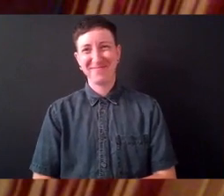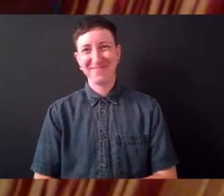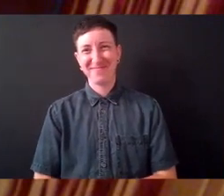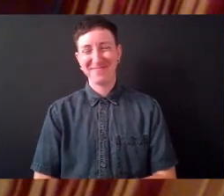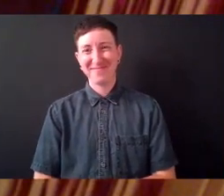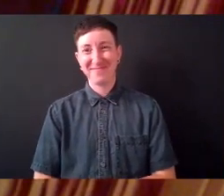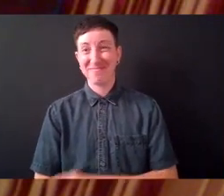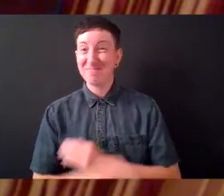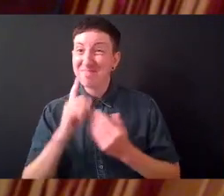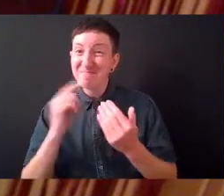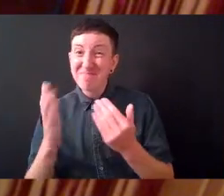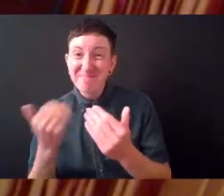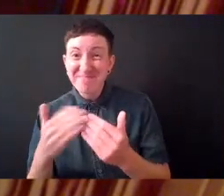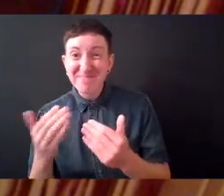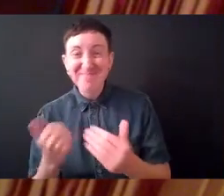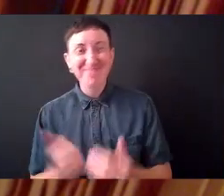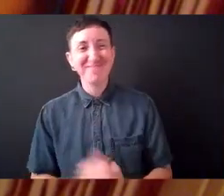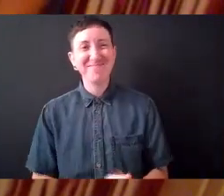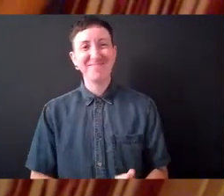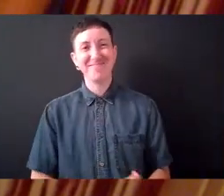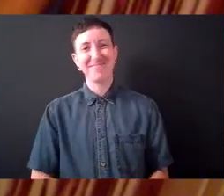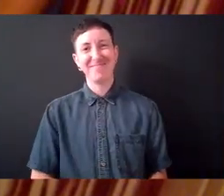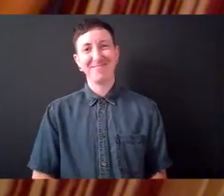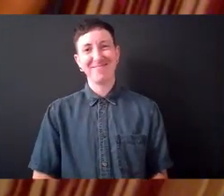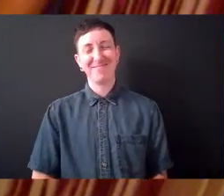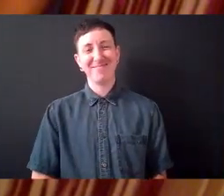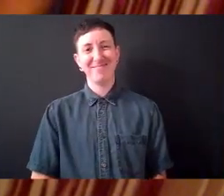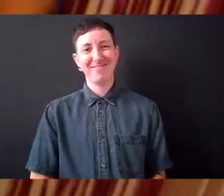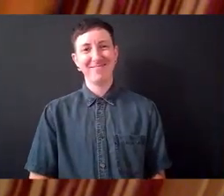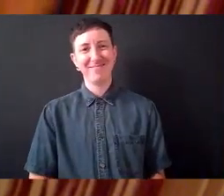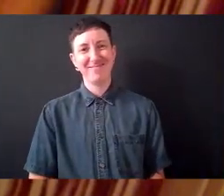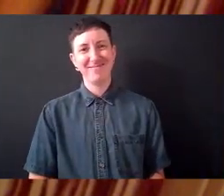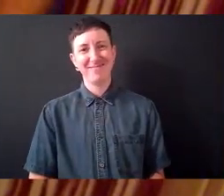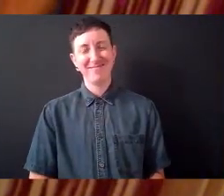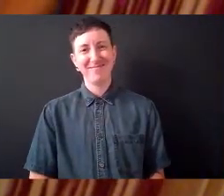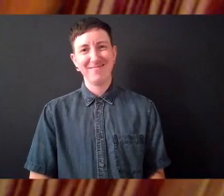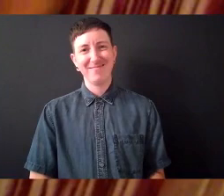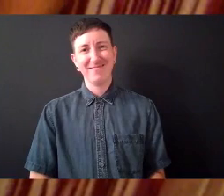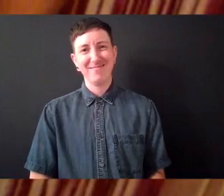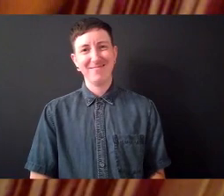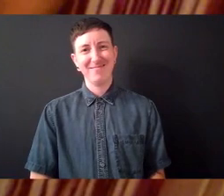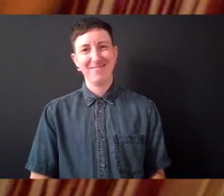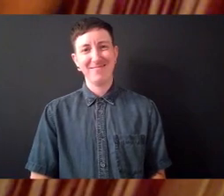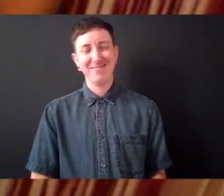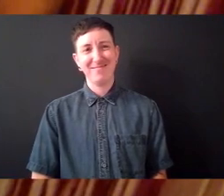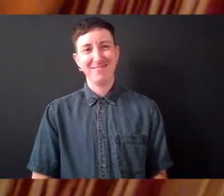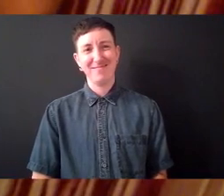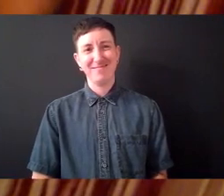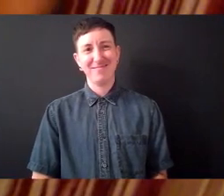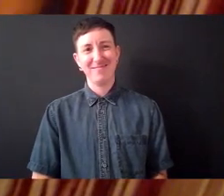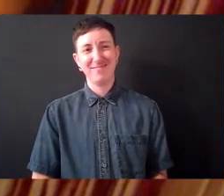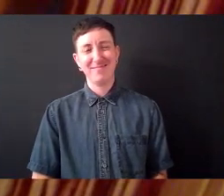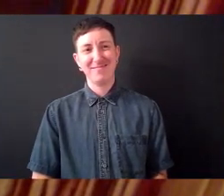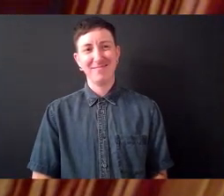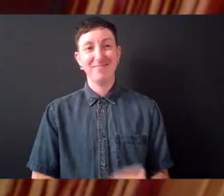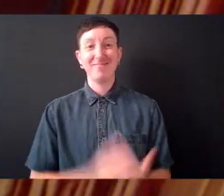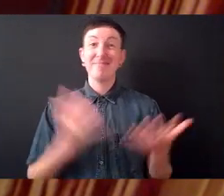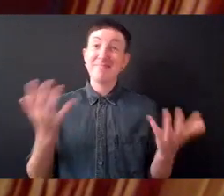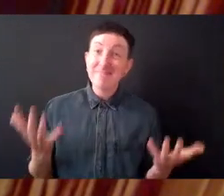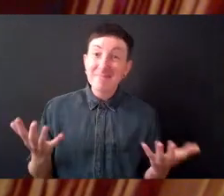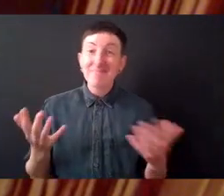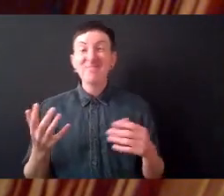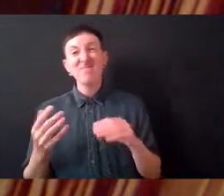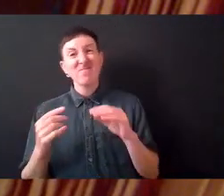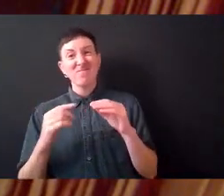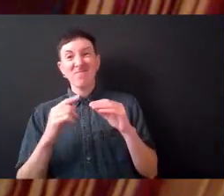Easy. So now that you have the base of your sock puppet, you can really do whatever you want with it. You could add some big fun